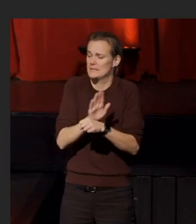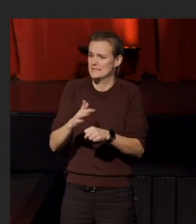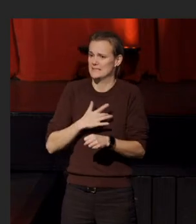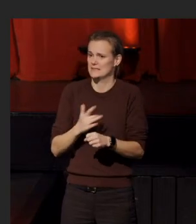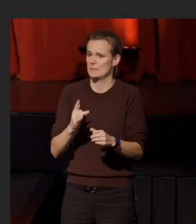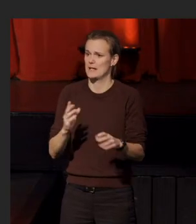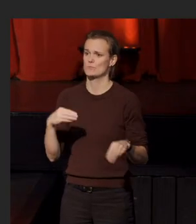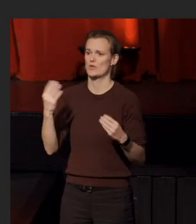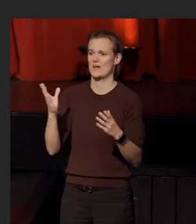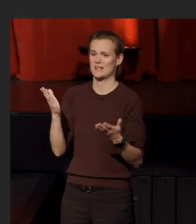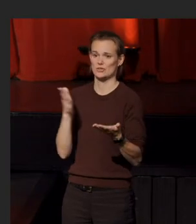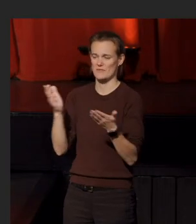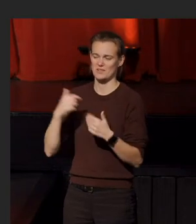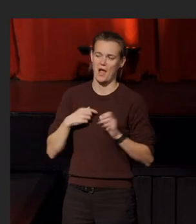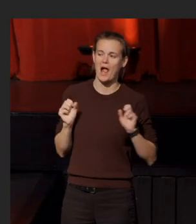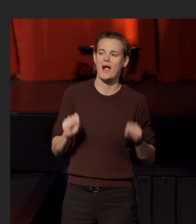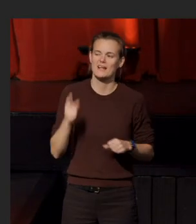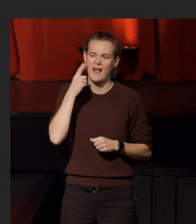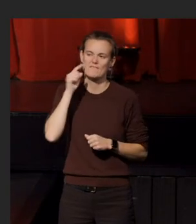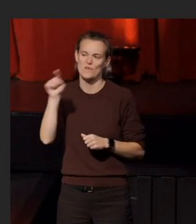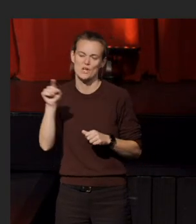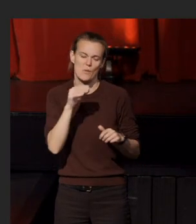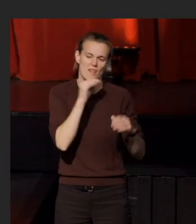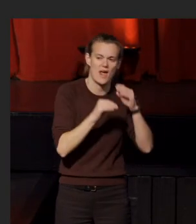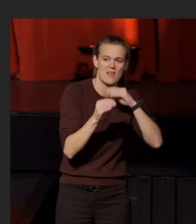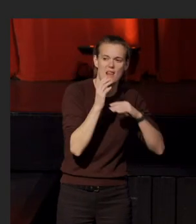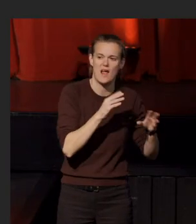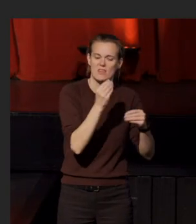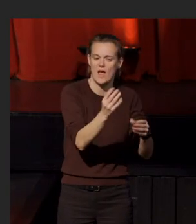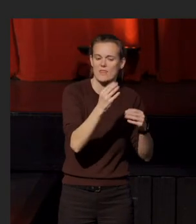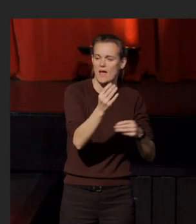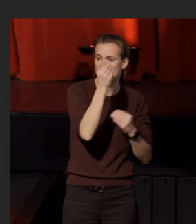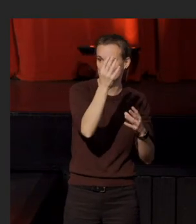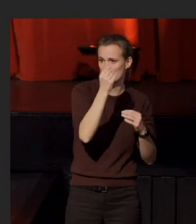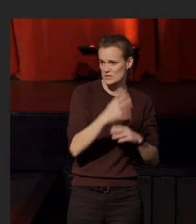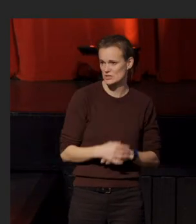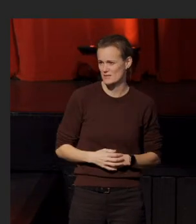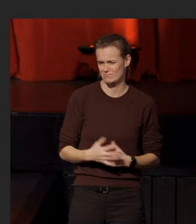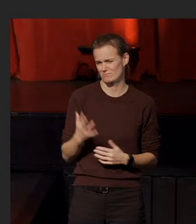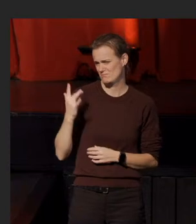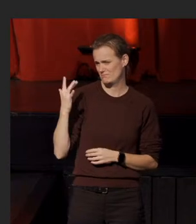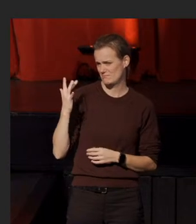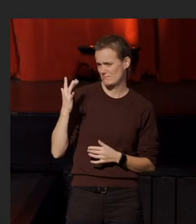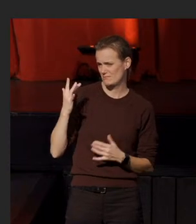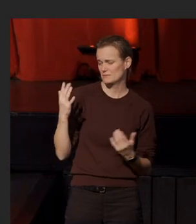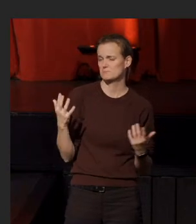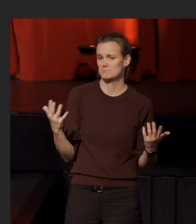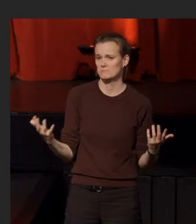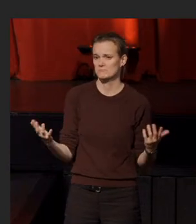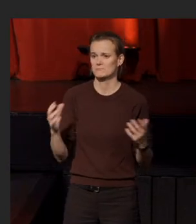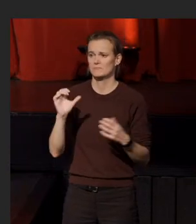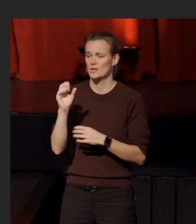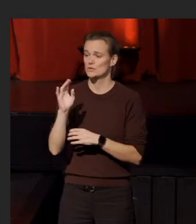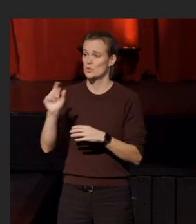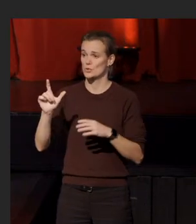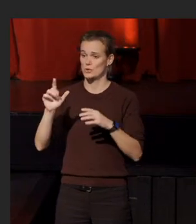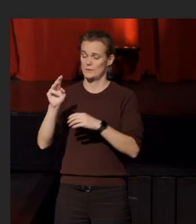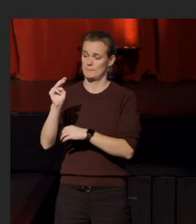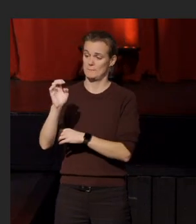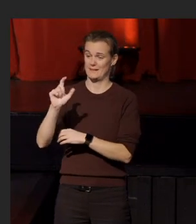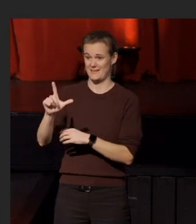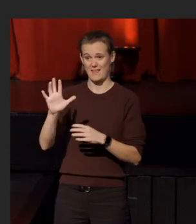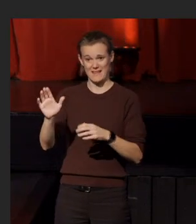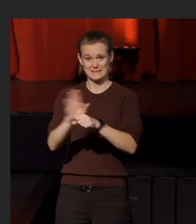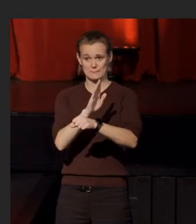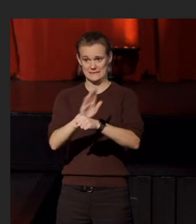need to start with the business model around social media. So regardless of how the big tech platforms